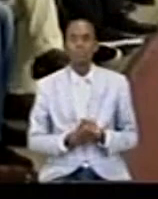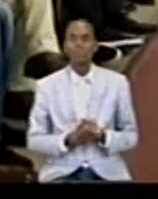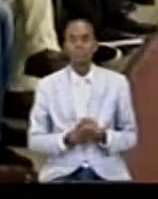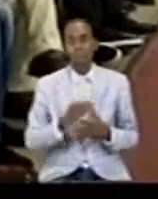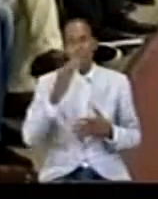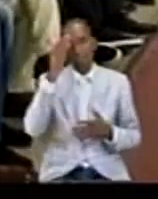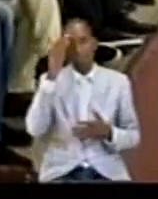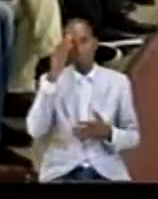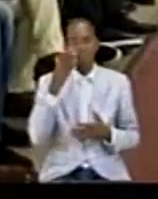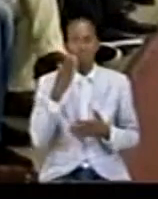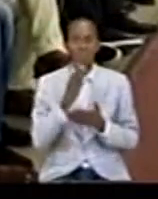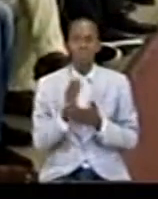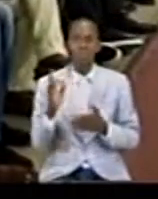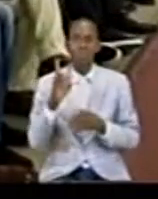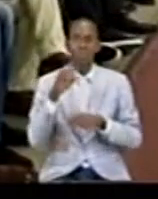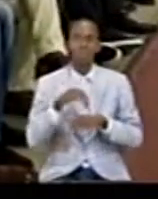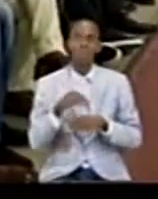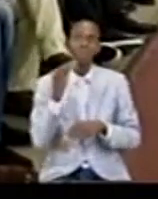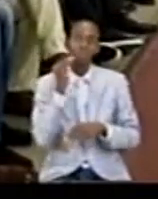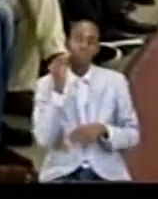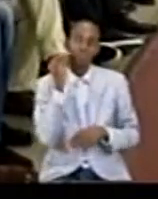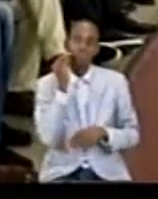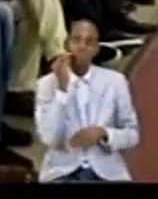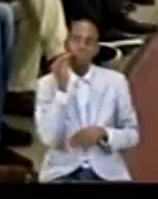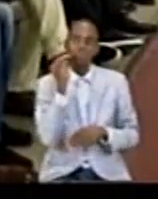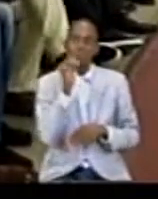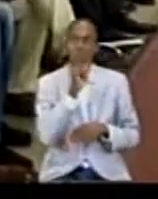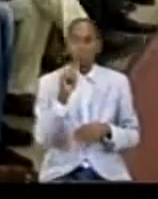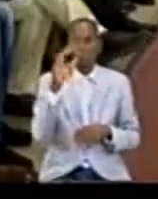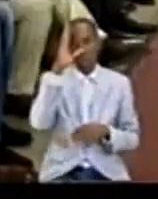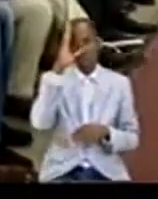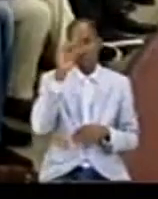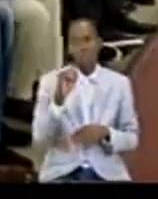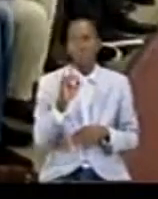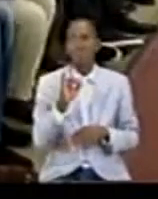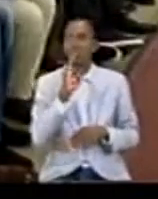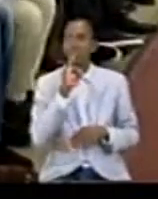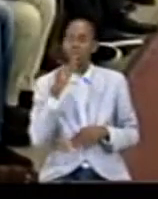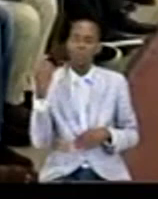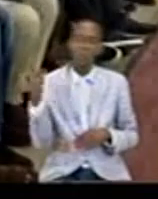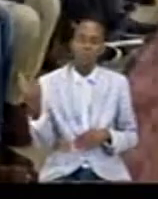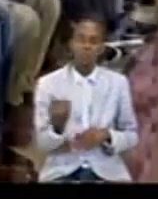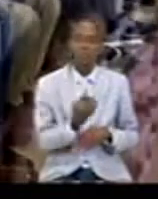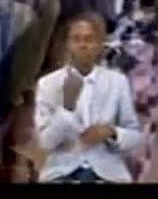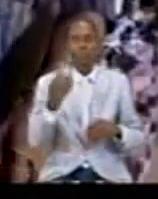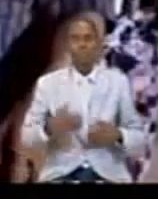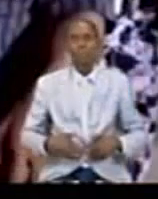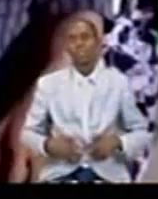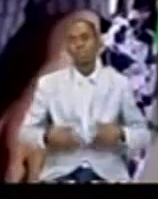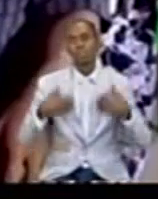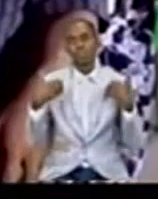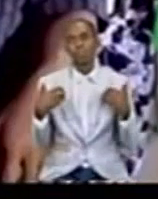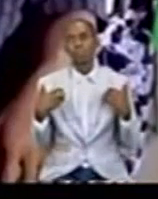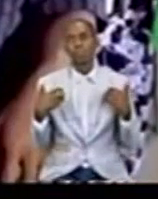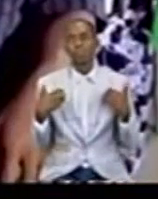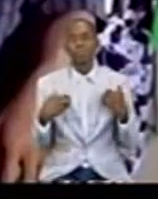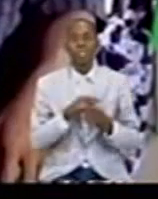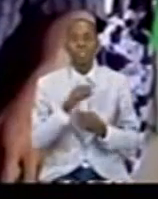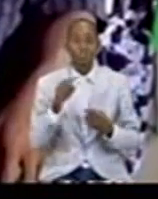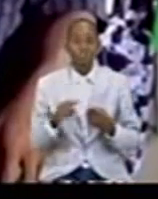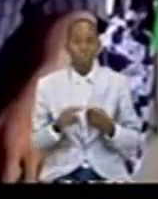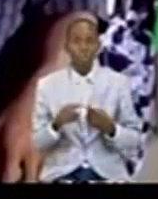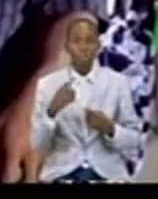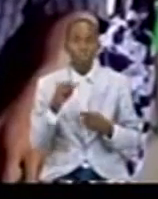at home, the man is always angry. Even when the wife has not